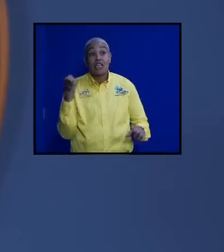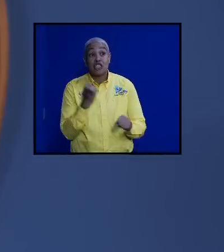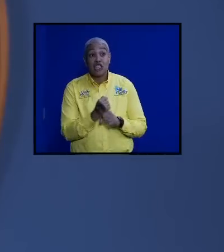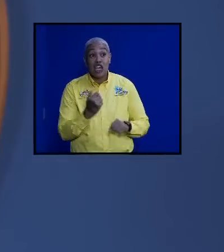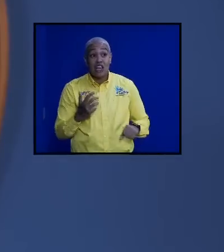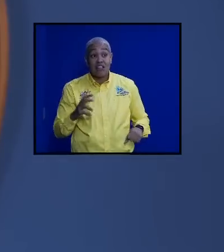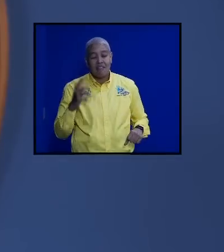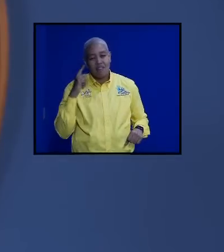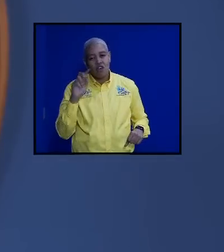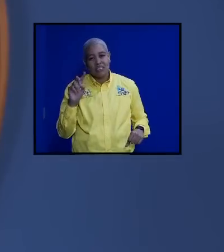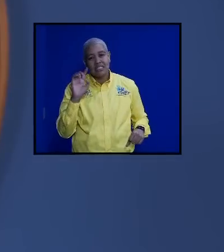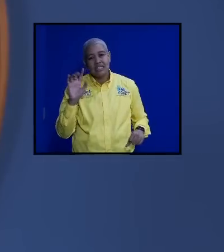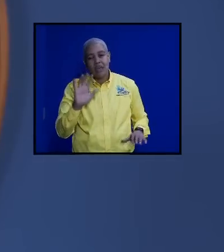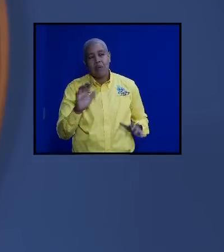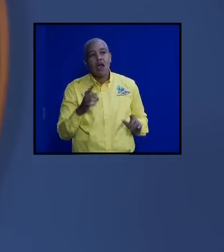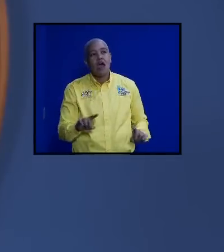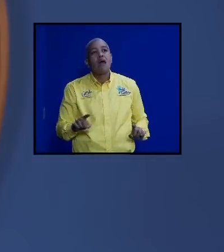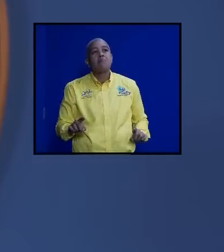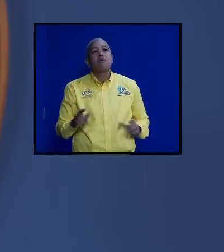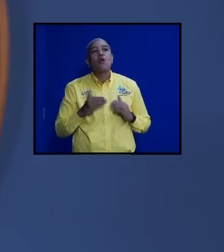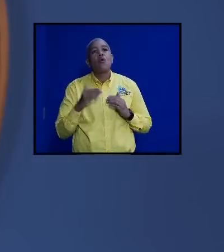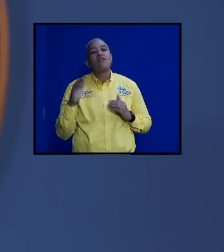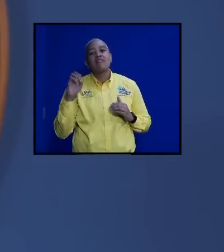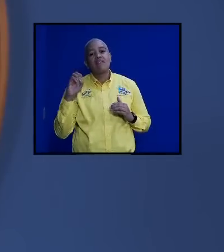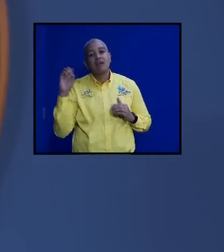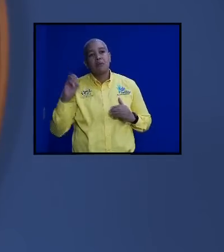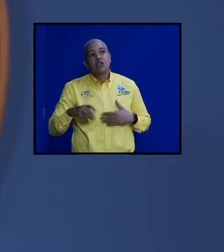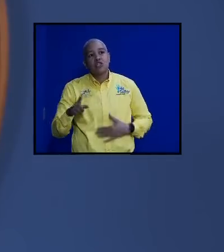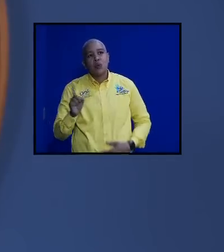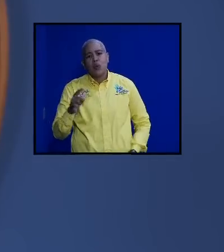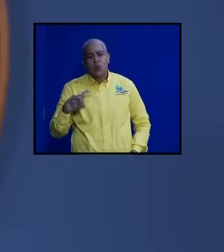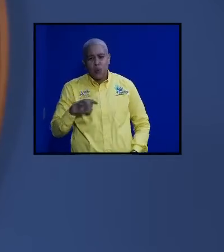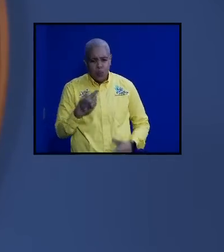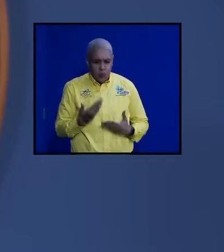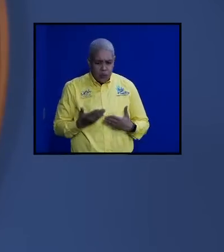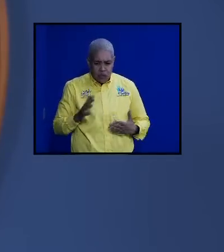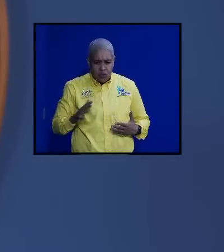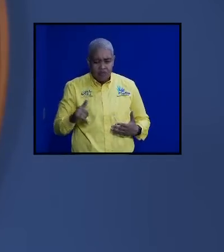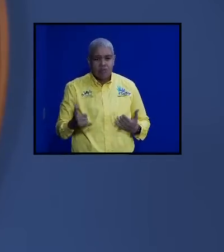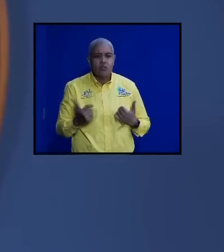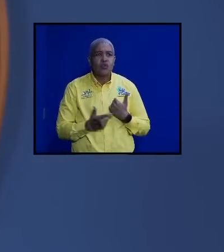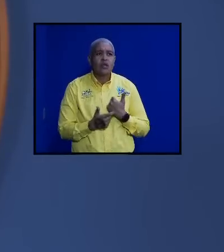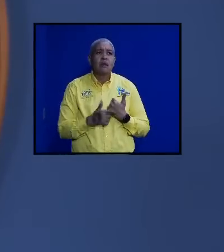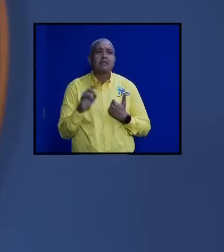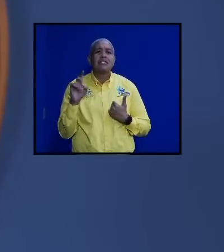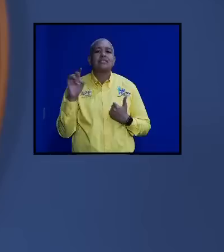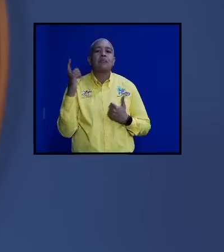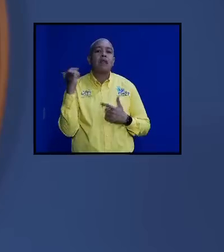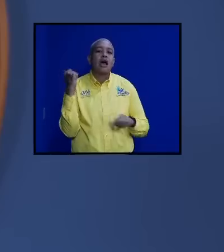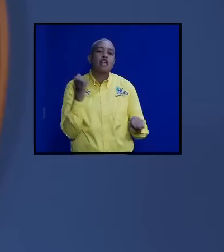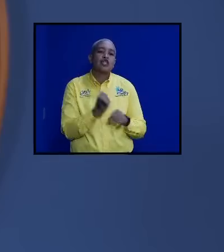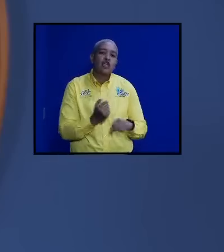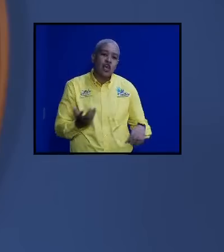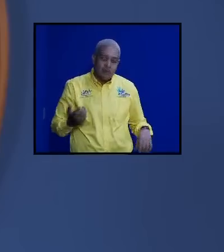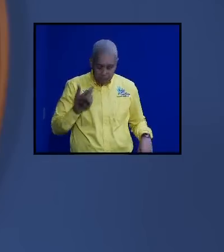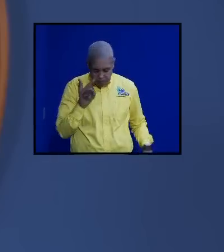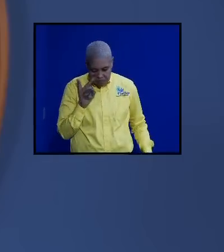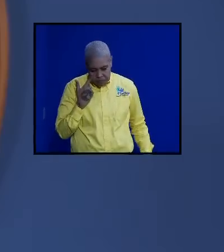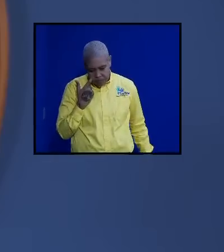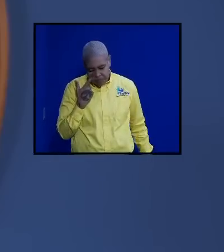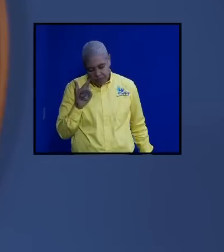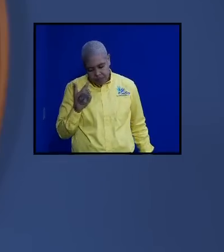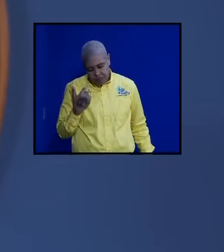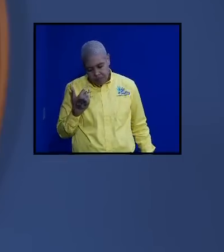for December. We have just over 50% of where we were this point in December last year. So we've